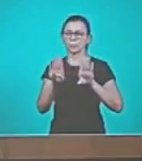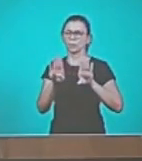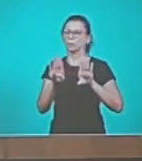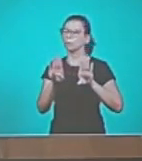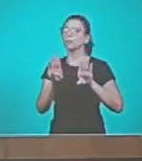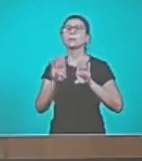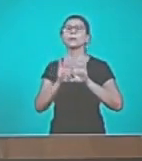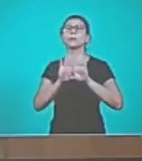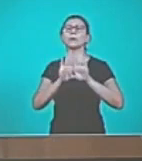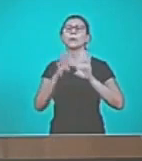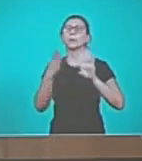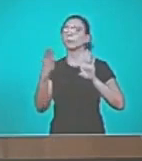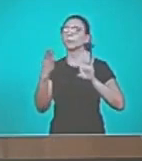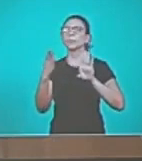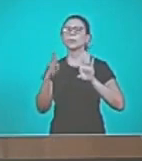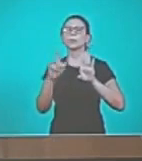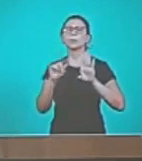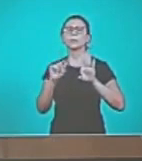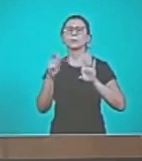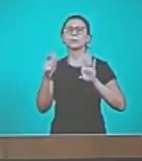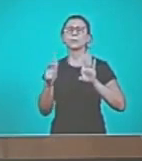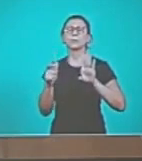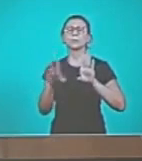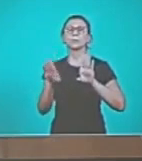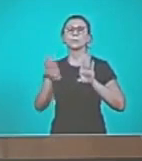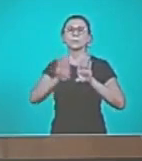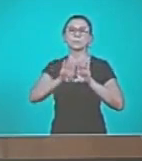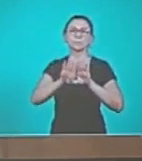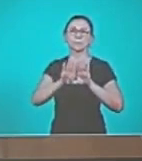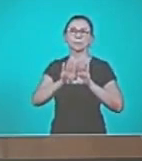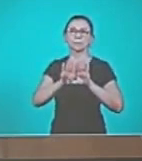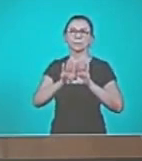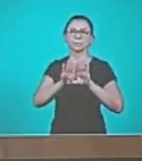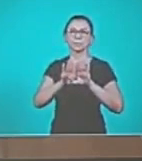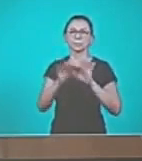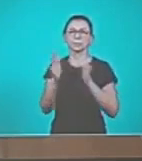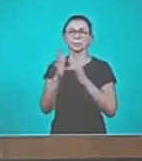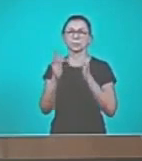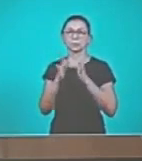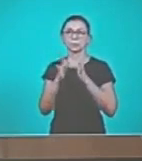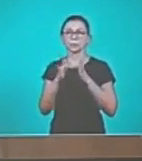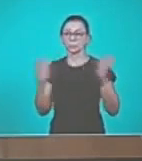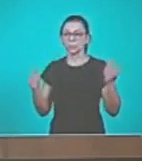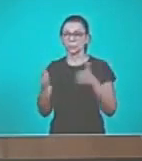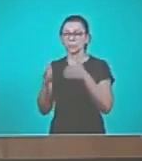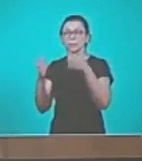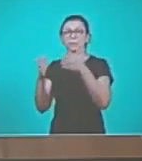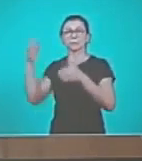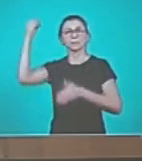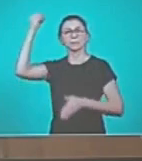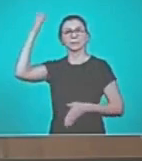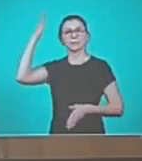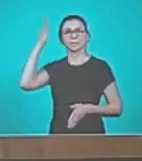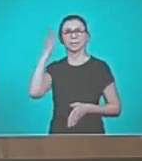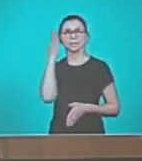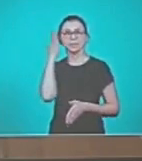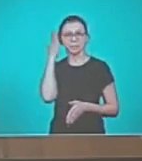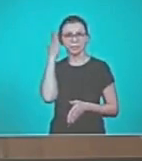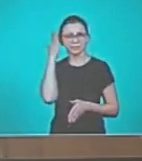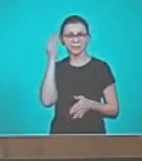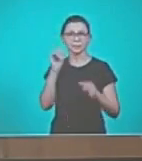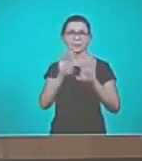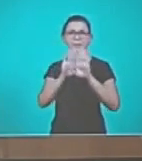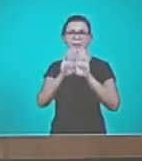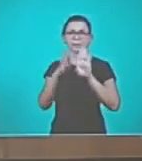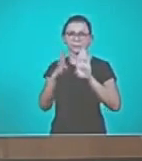So where's the door? The Bible is going to show you. The path is revelation, which is beyond the